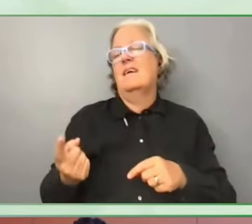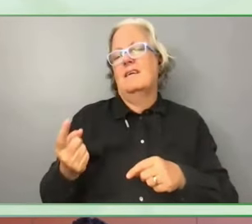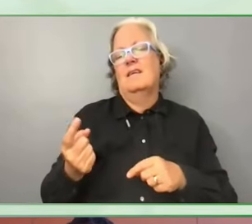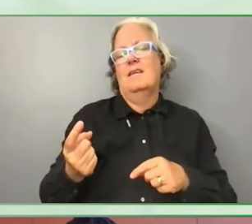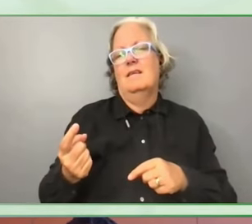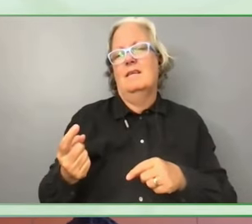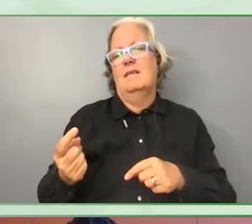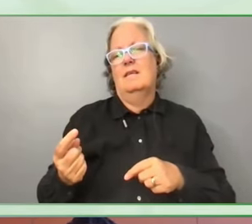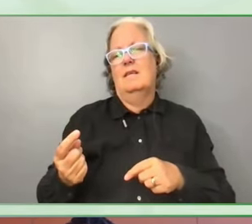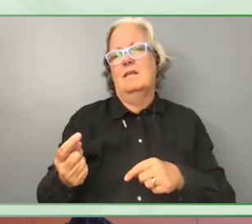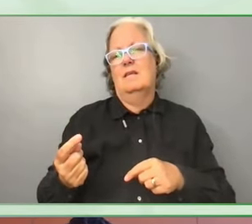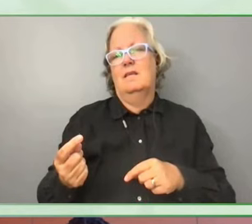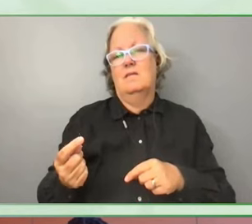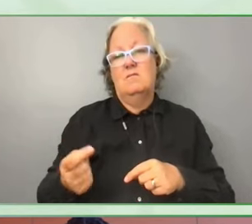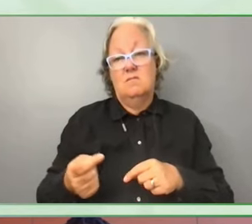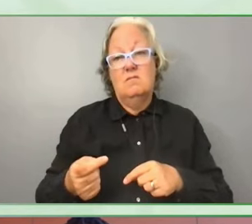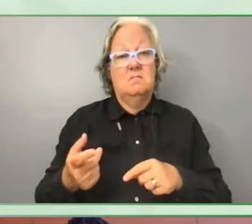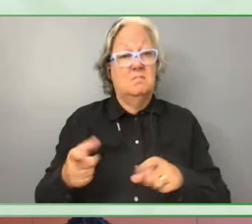even